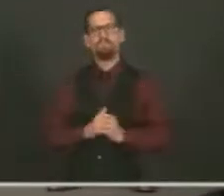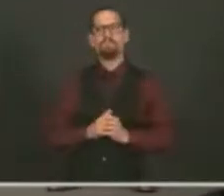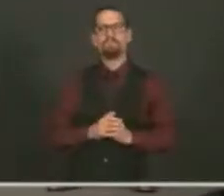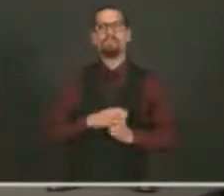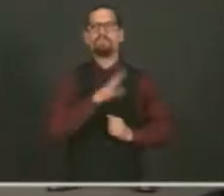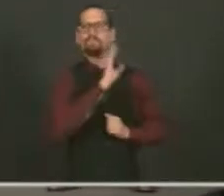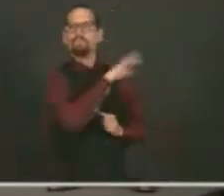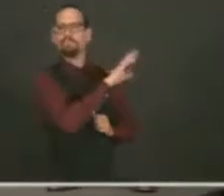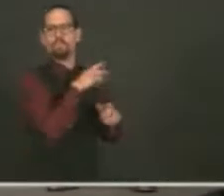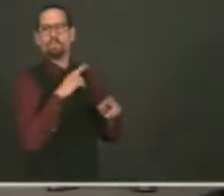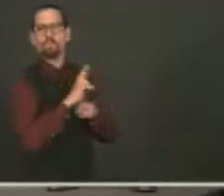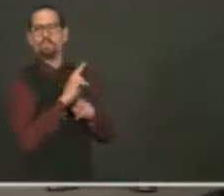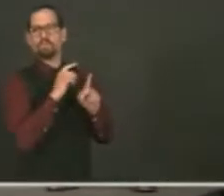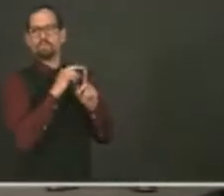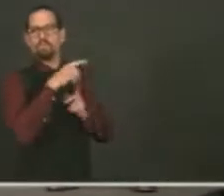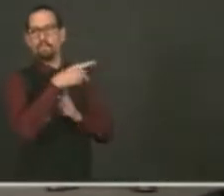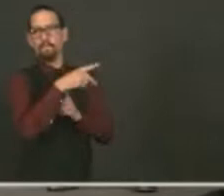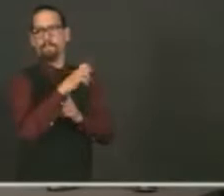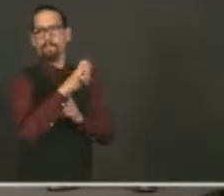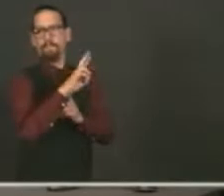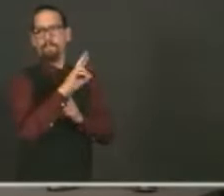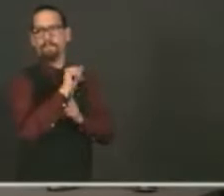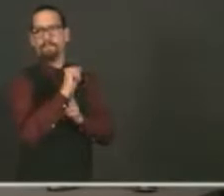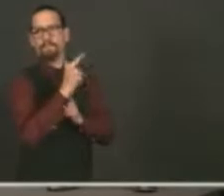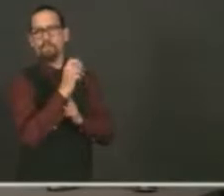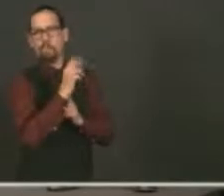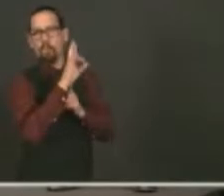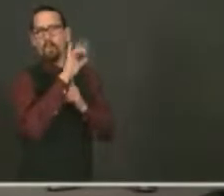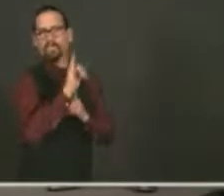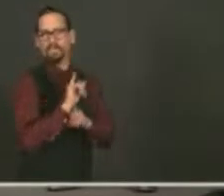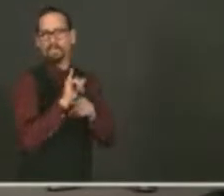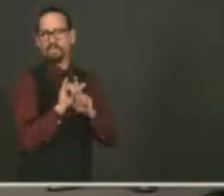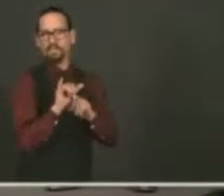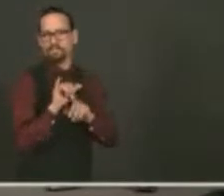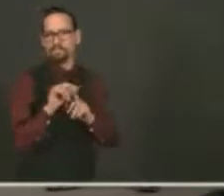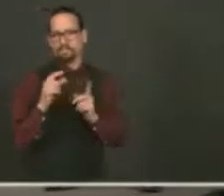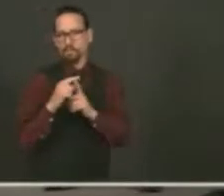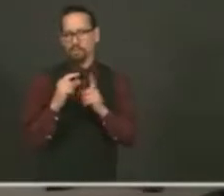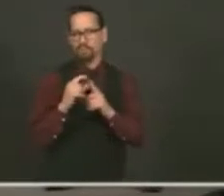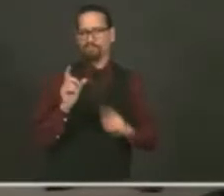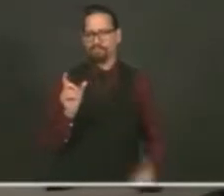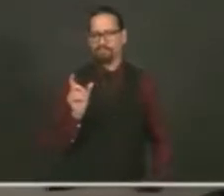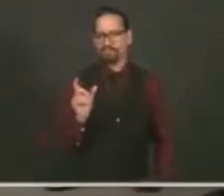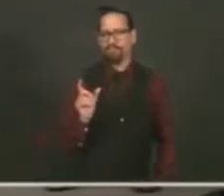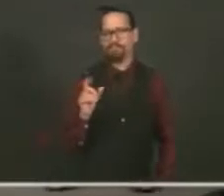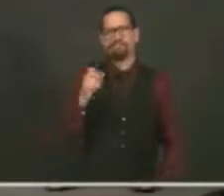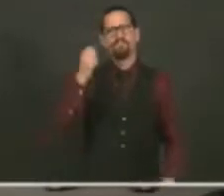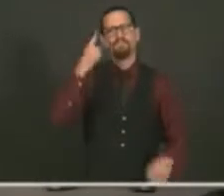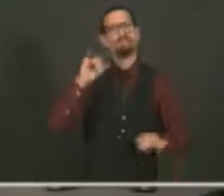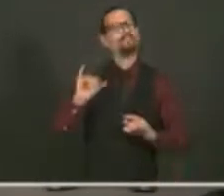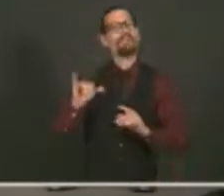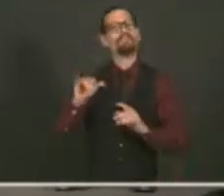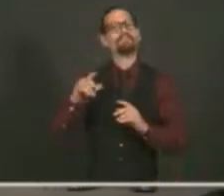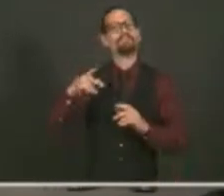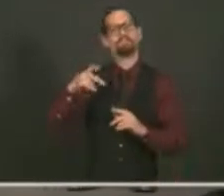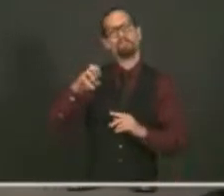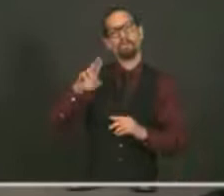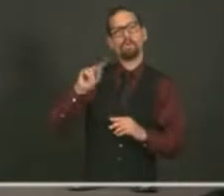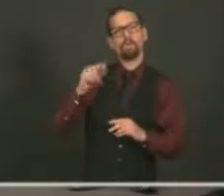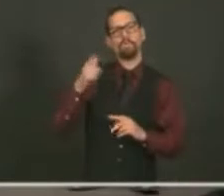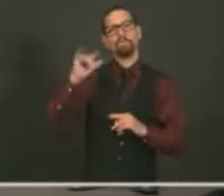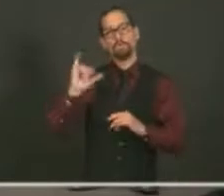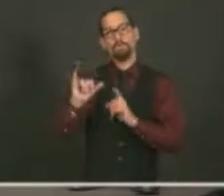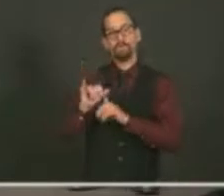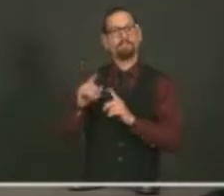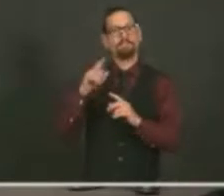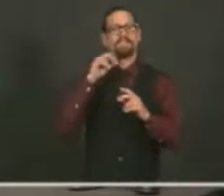We're not in a lockdown, you're right, but we're also not in a position right now where businesses can reasonably expect to